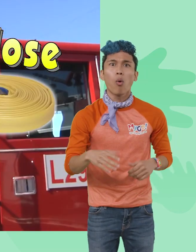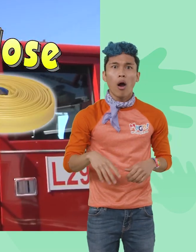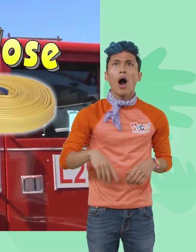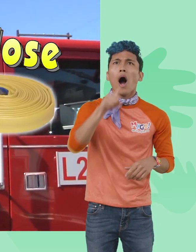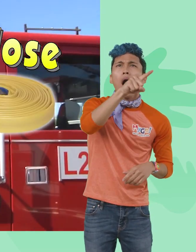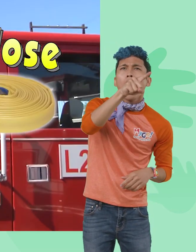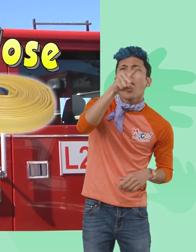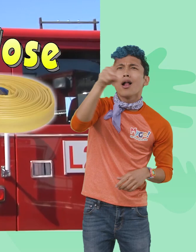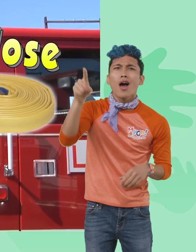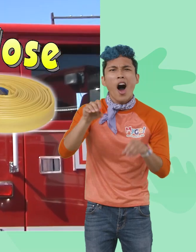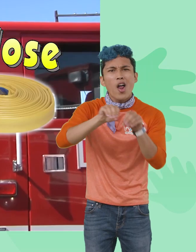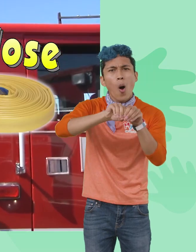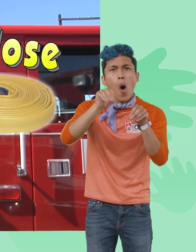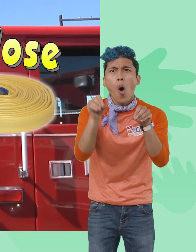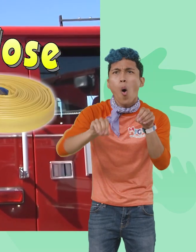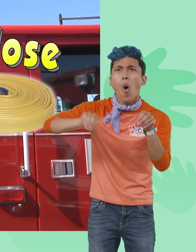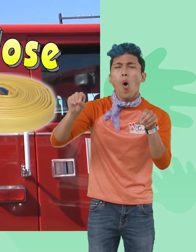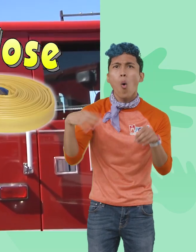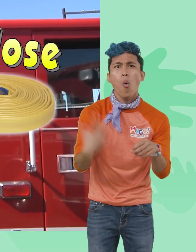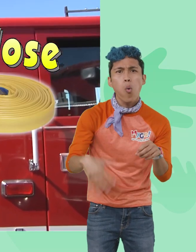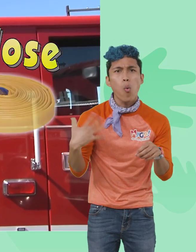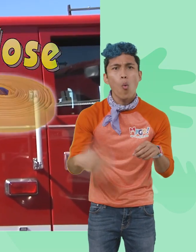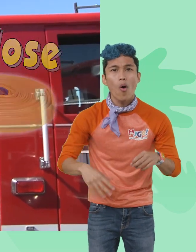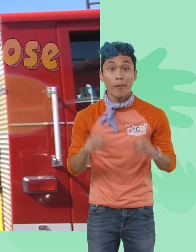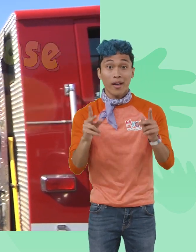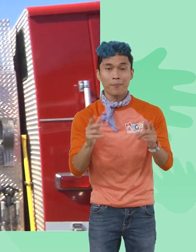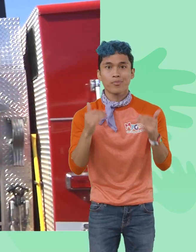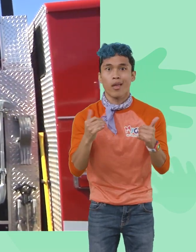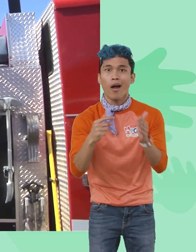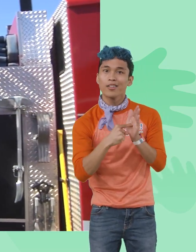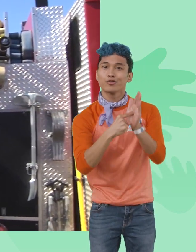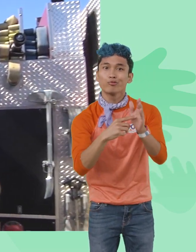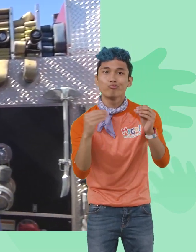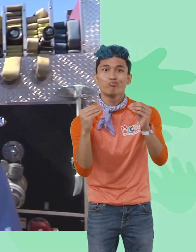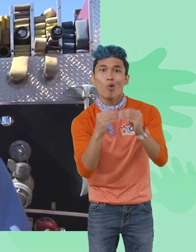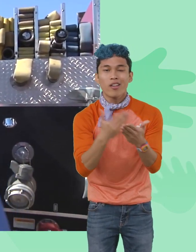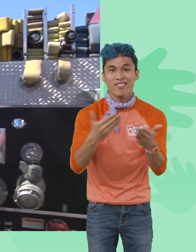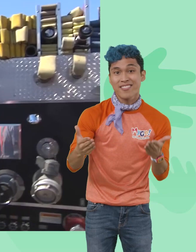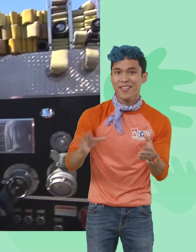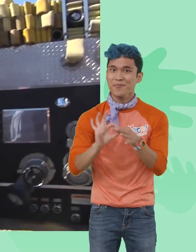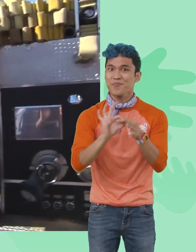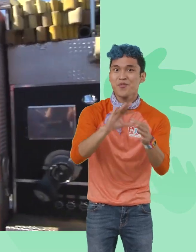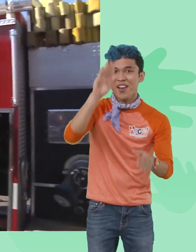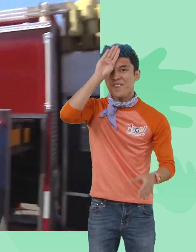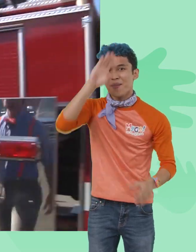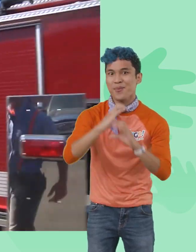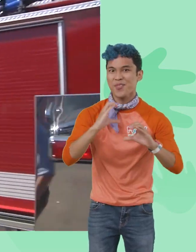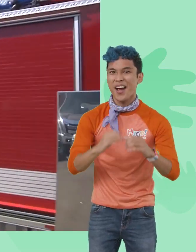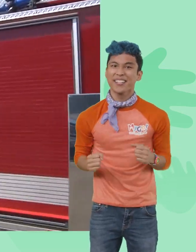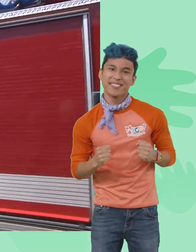that's a lot of hose. Okay, now let me show you some more cool gadgets of the fire truck.